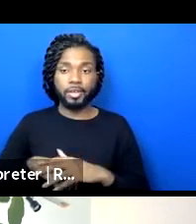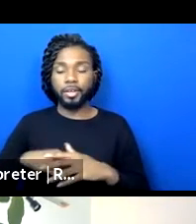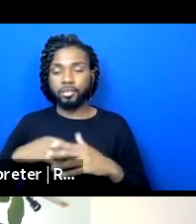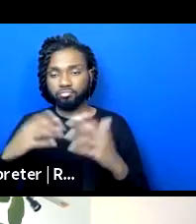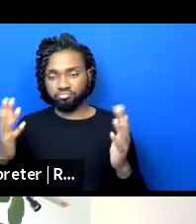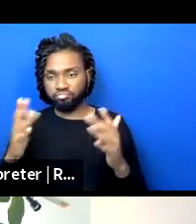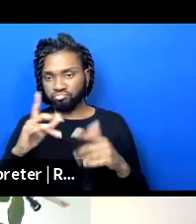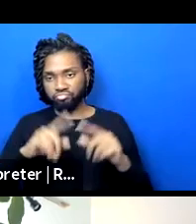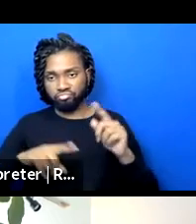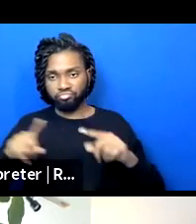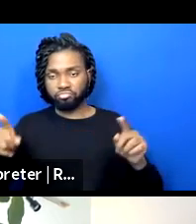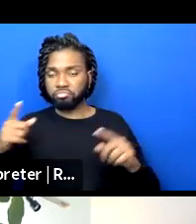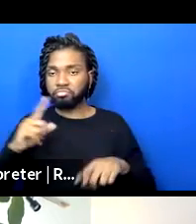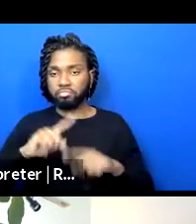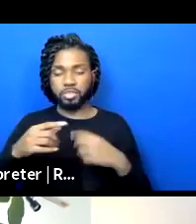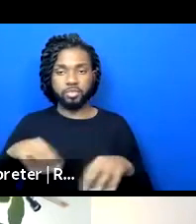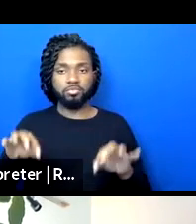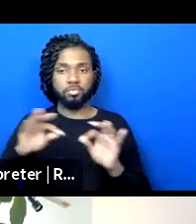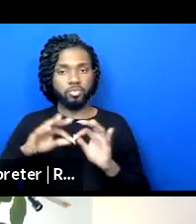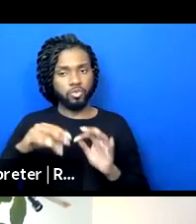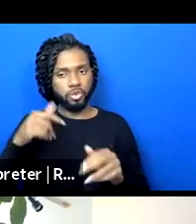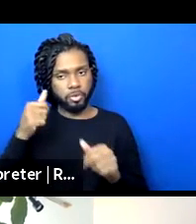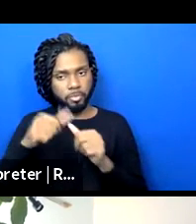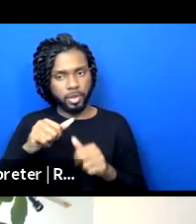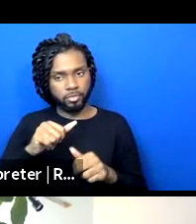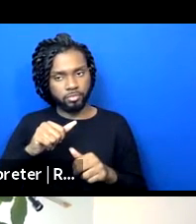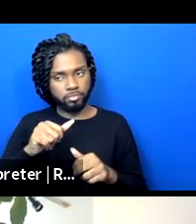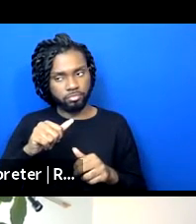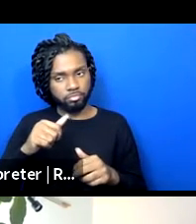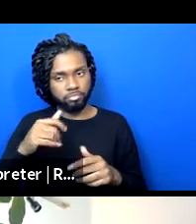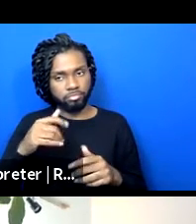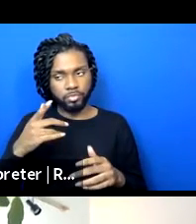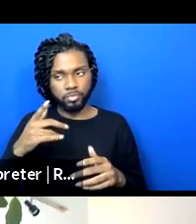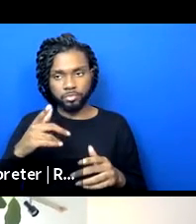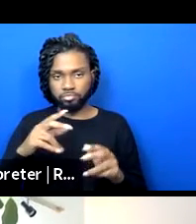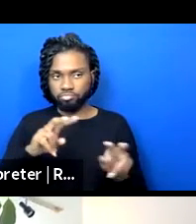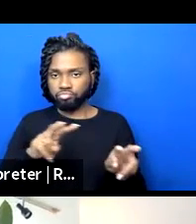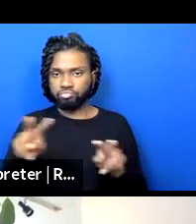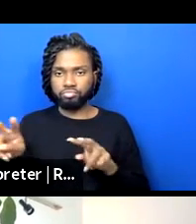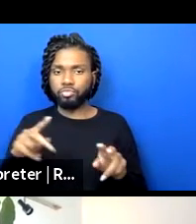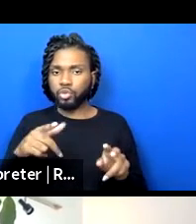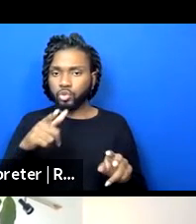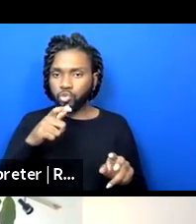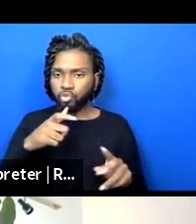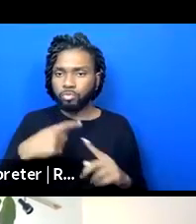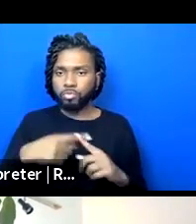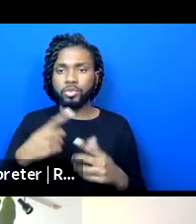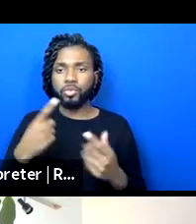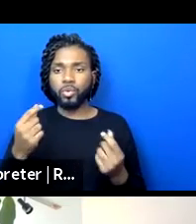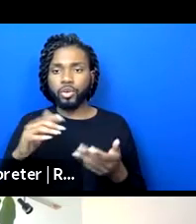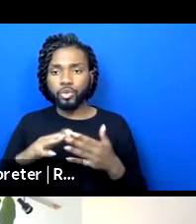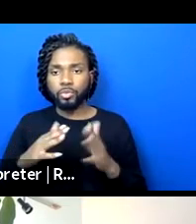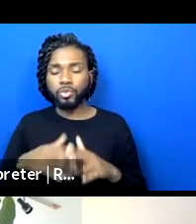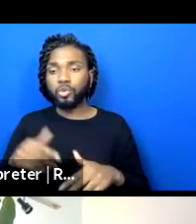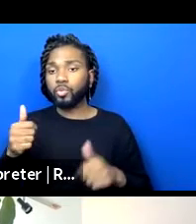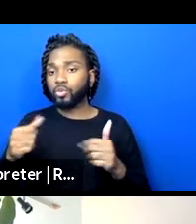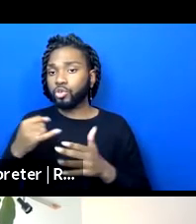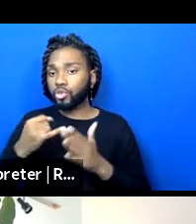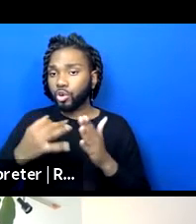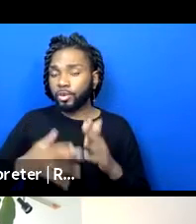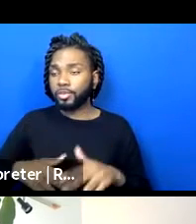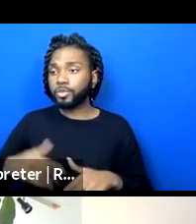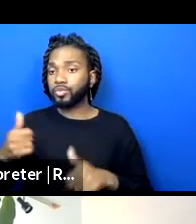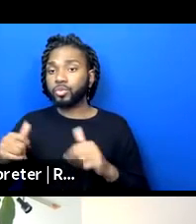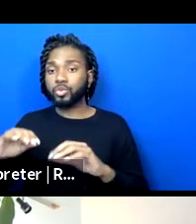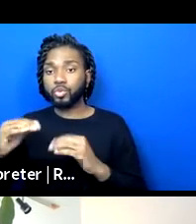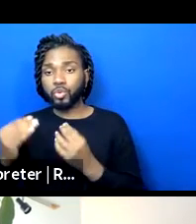also have to remind ourselves to look around and see who and what communities and which artists and which